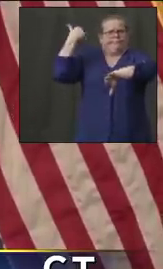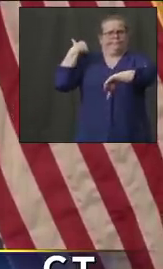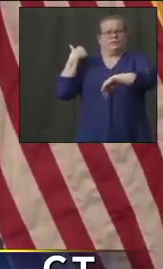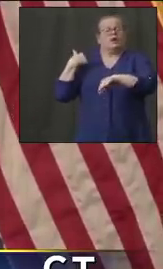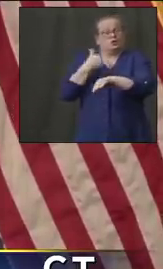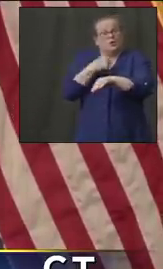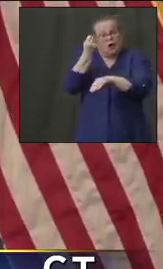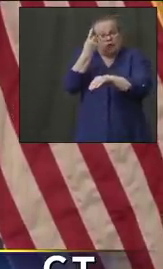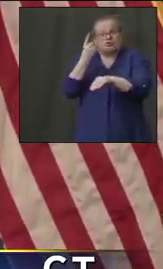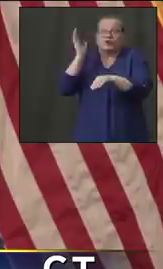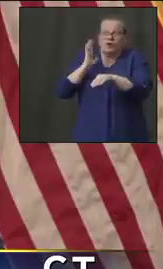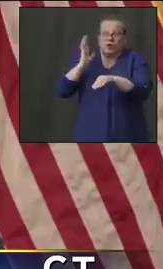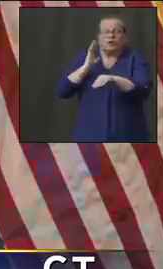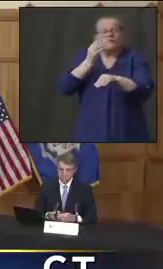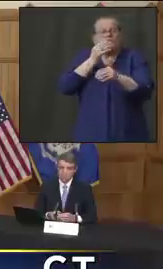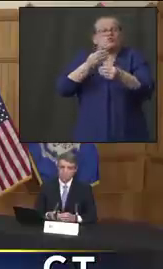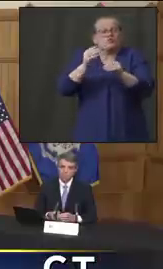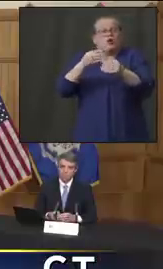crisis.